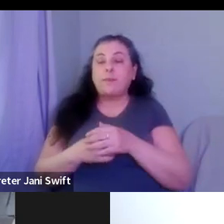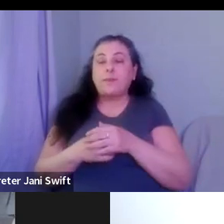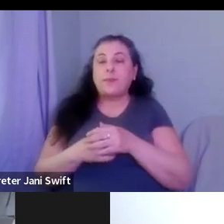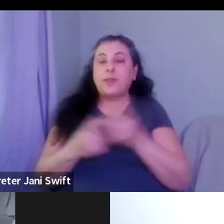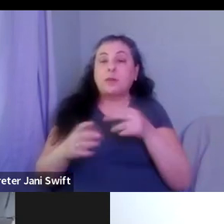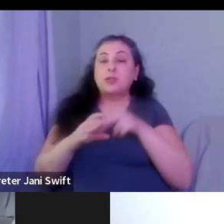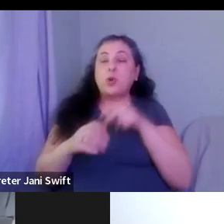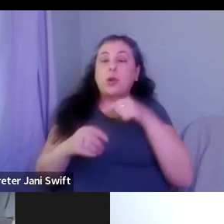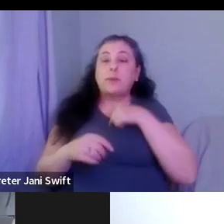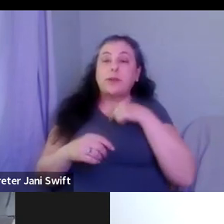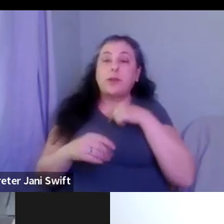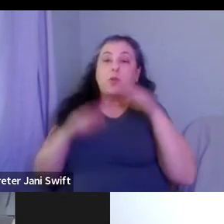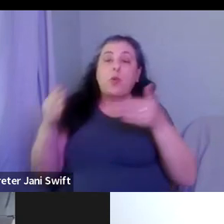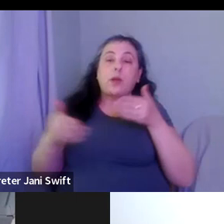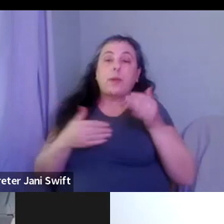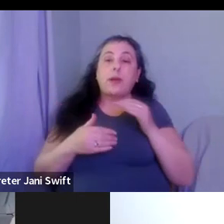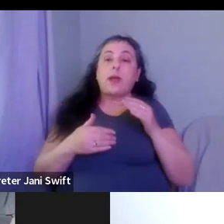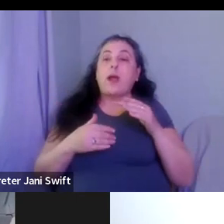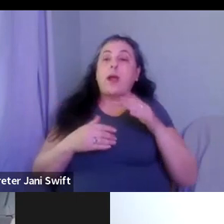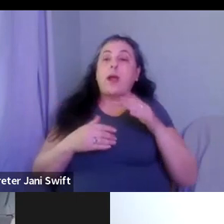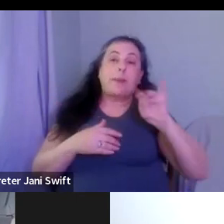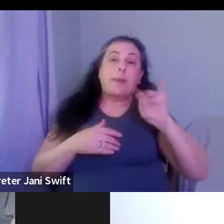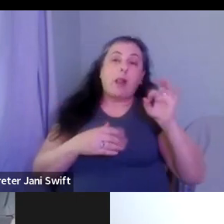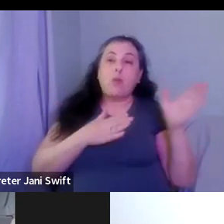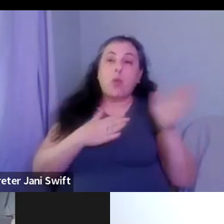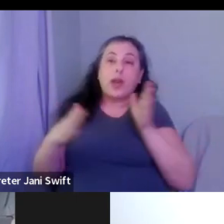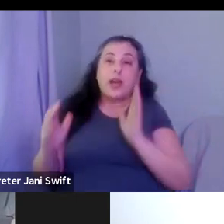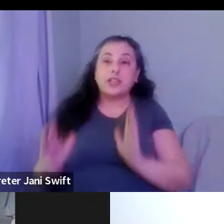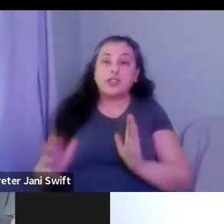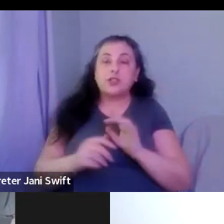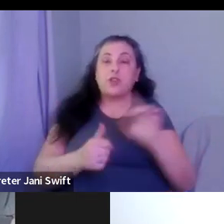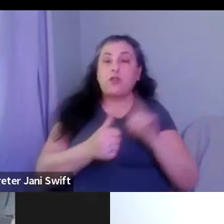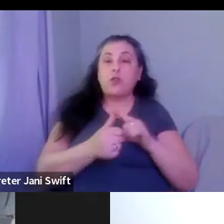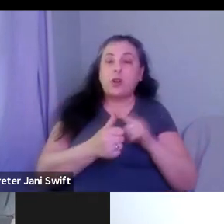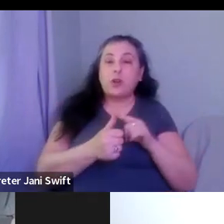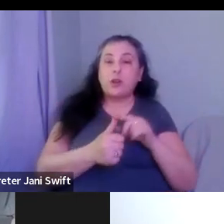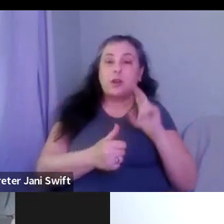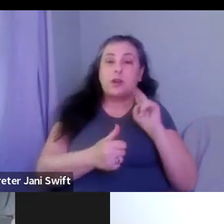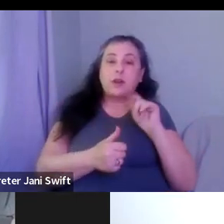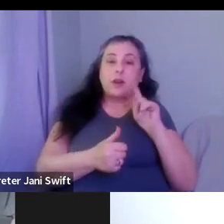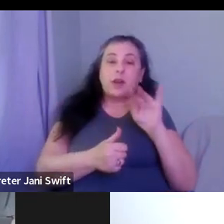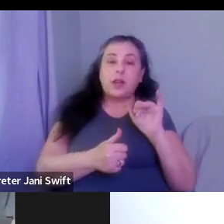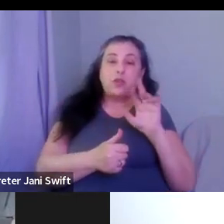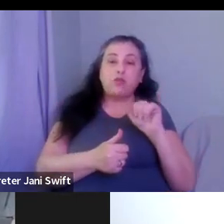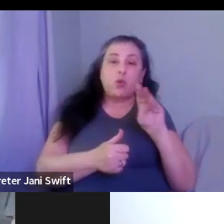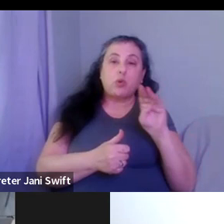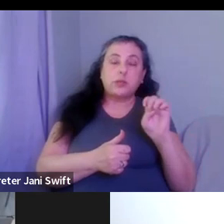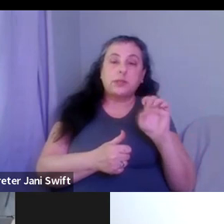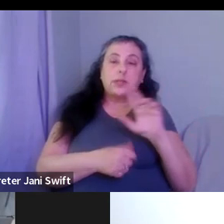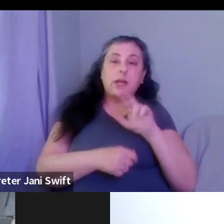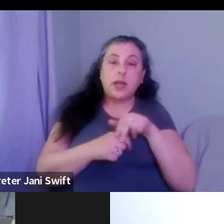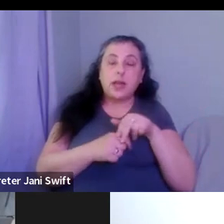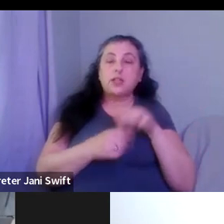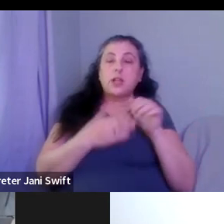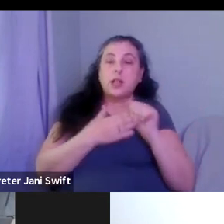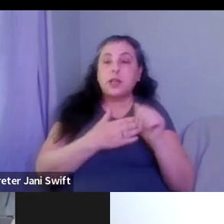me in welcoming our distinguished panel of organizers. First off, Nataki Rhodes, the national lead organizer for